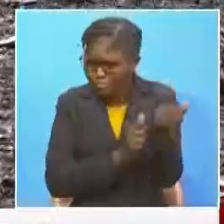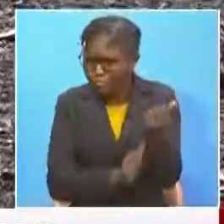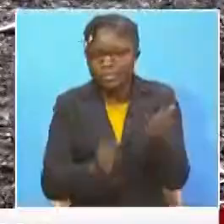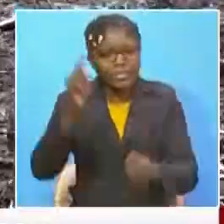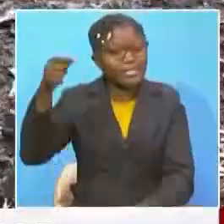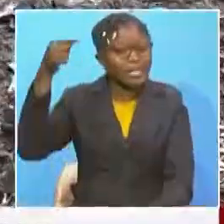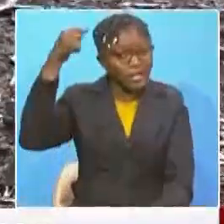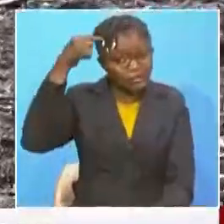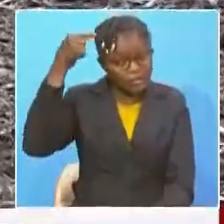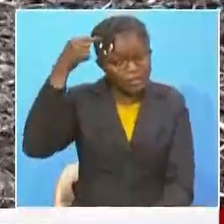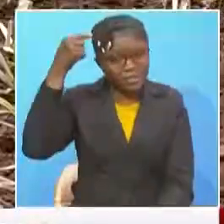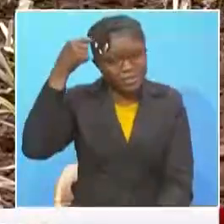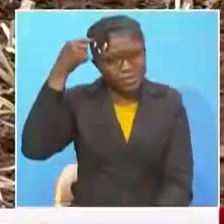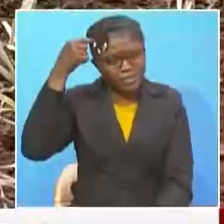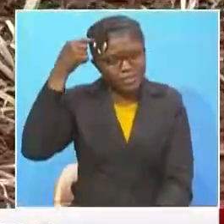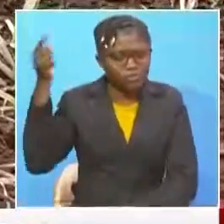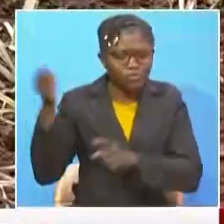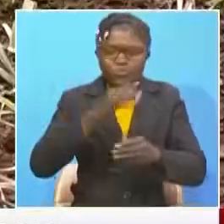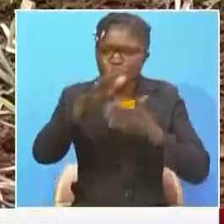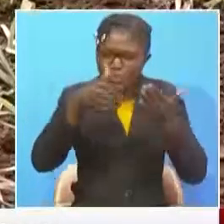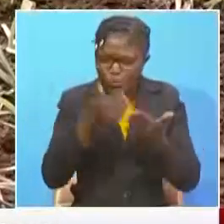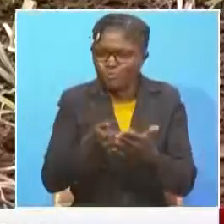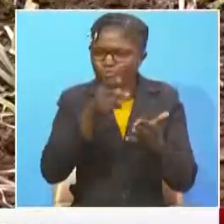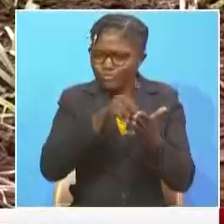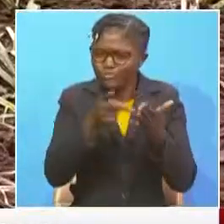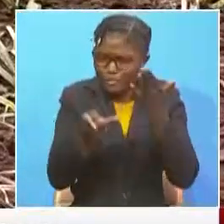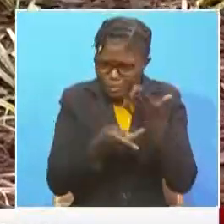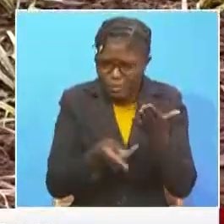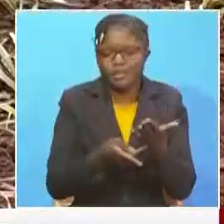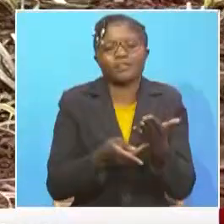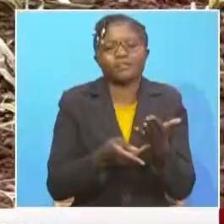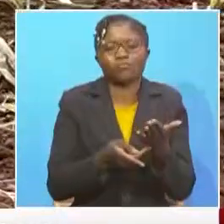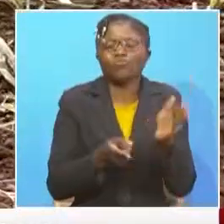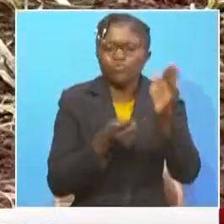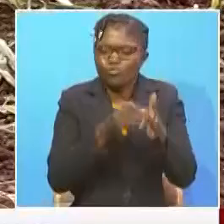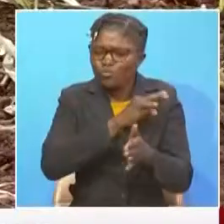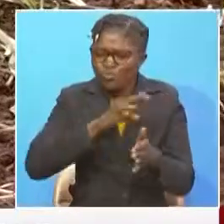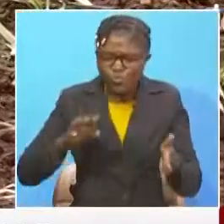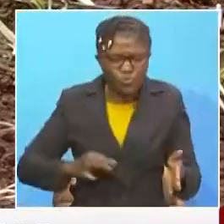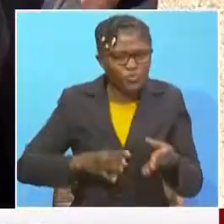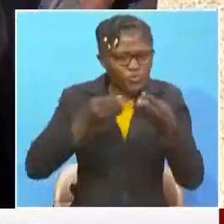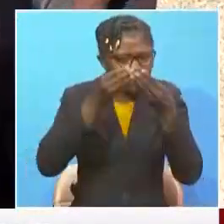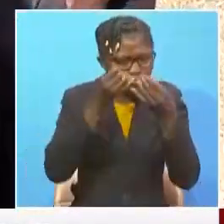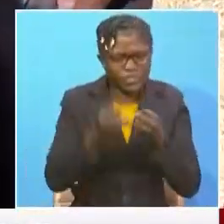government is implementing the emergency wetlands cropping program to avert the pending food shortage, with